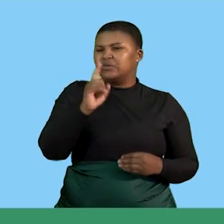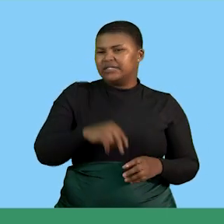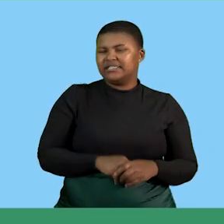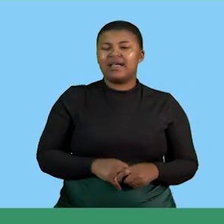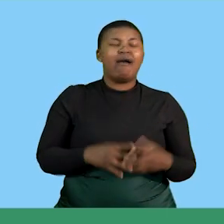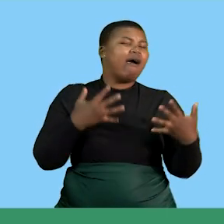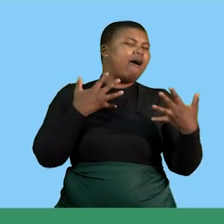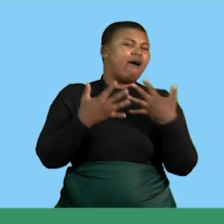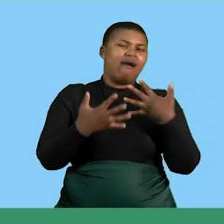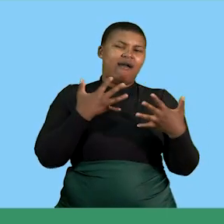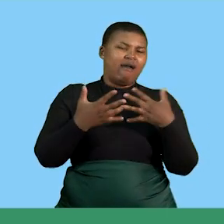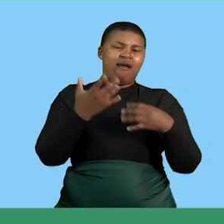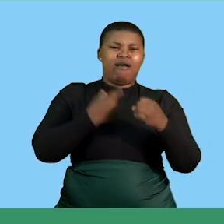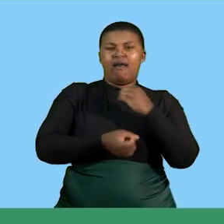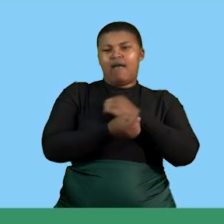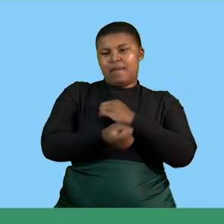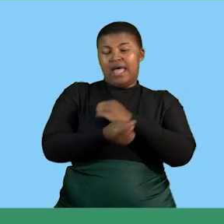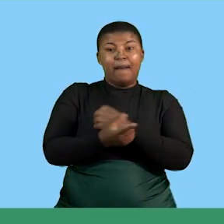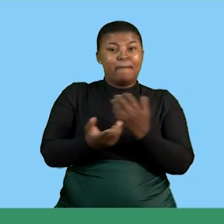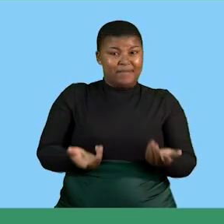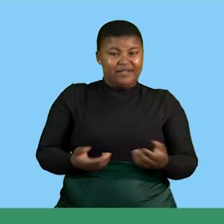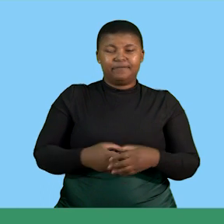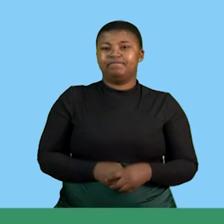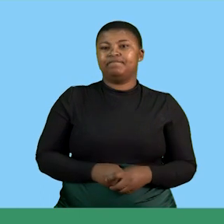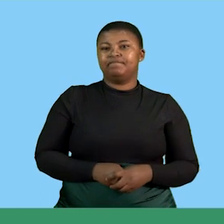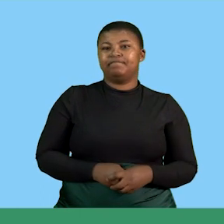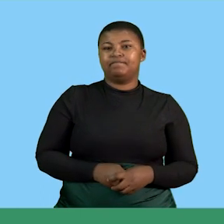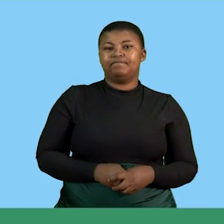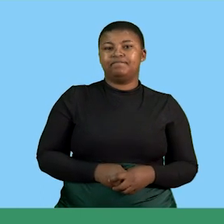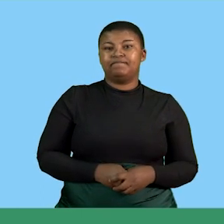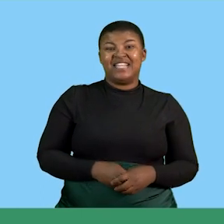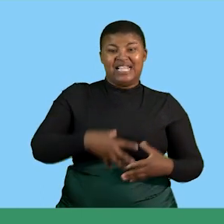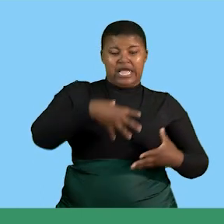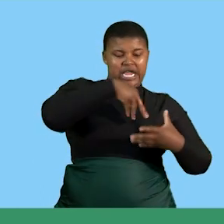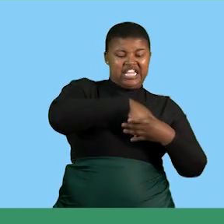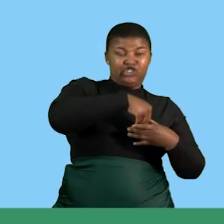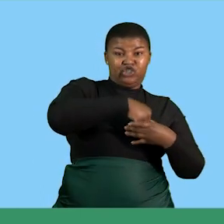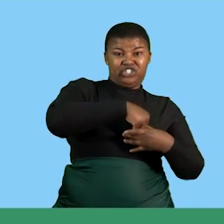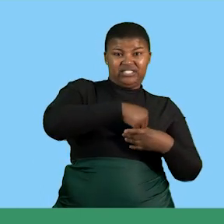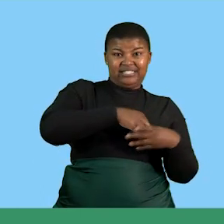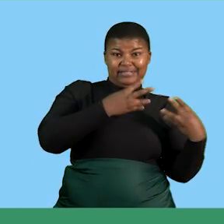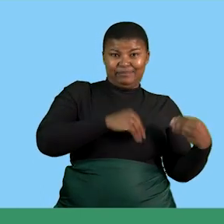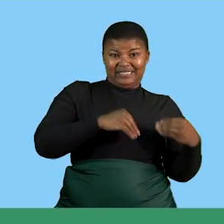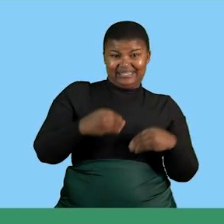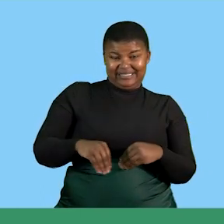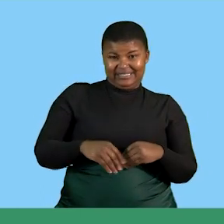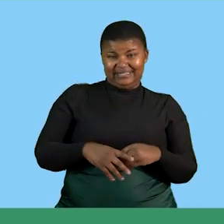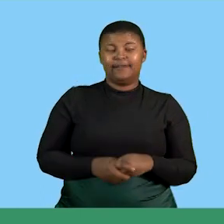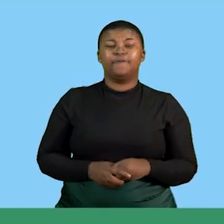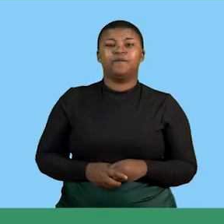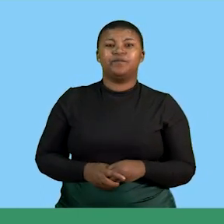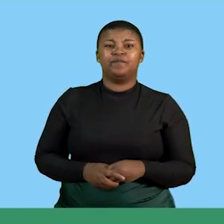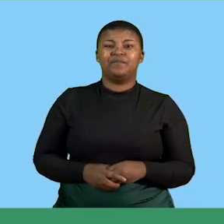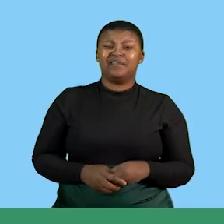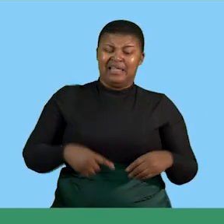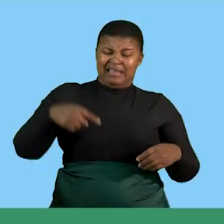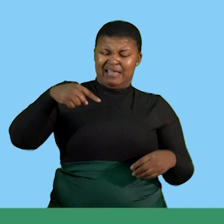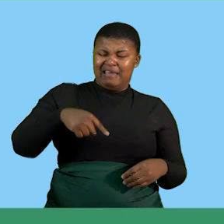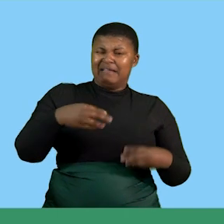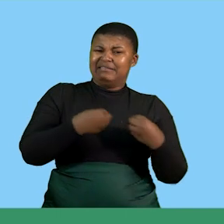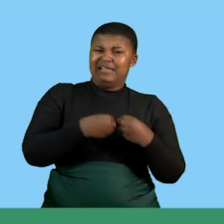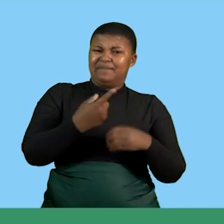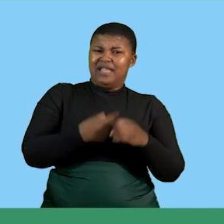will benefit all of the businesses. So these relationships will help businesses to explore